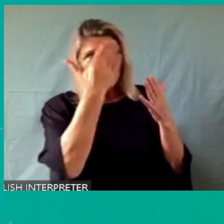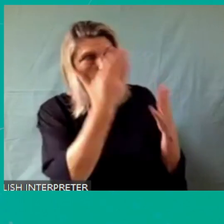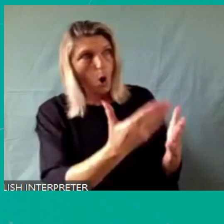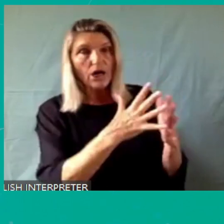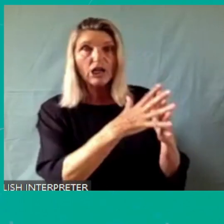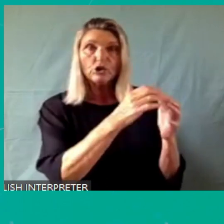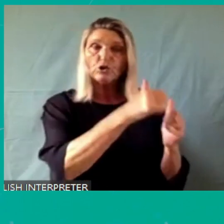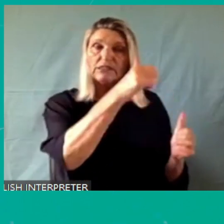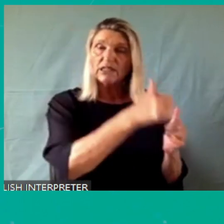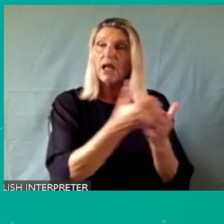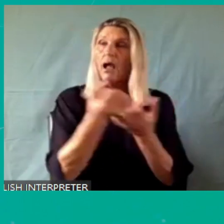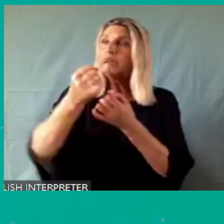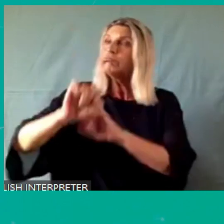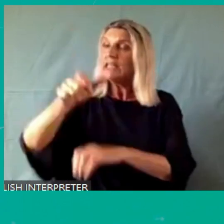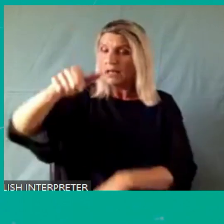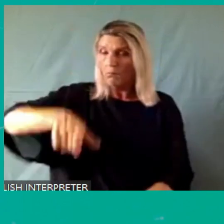Firstly,